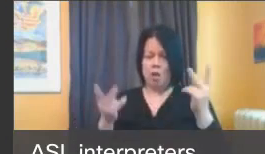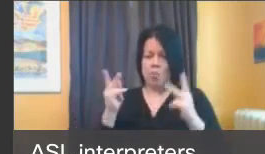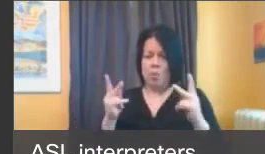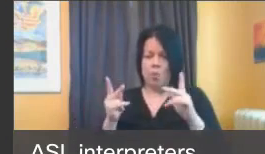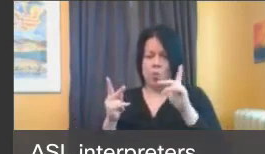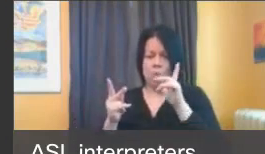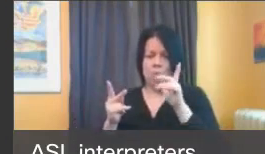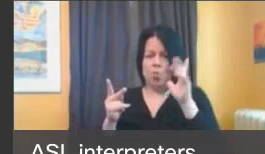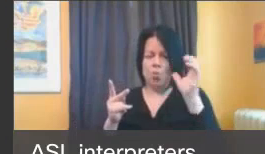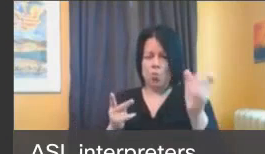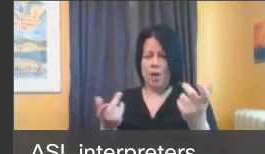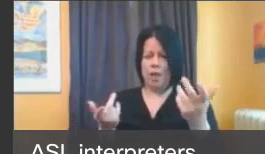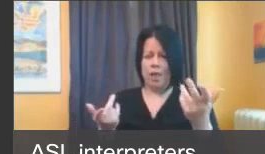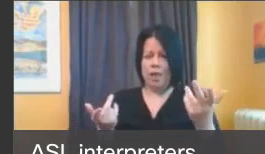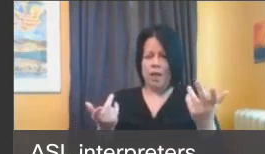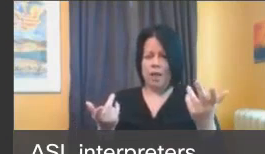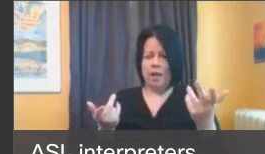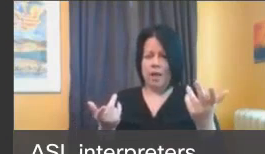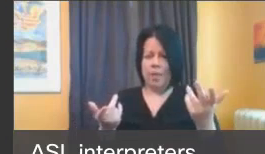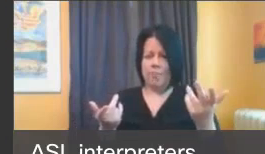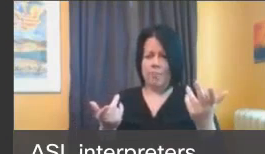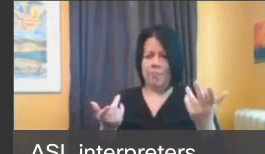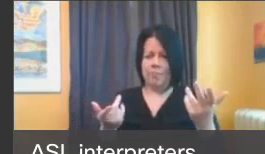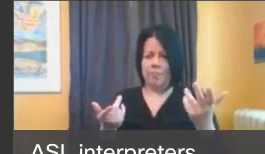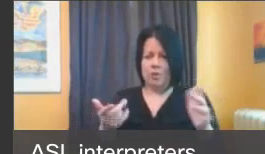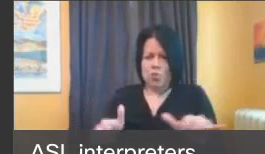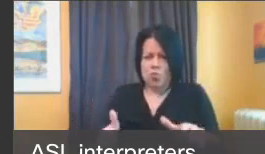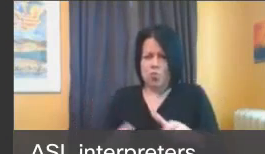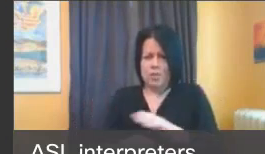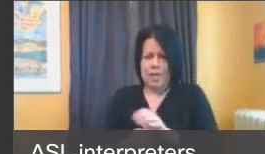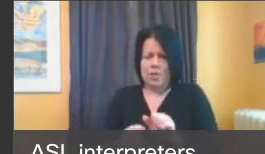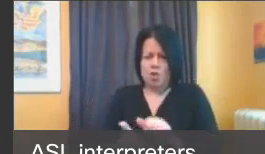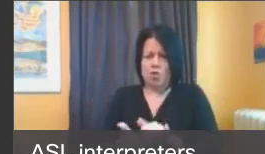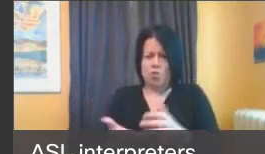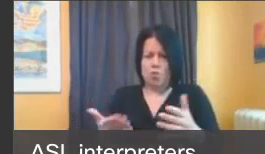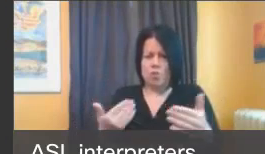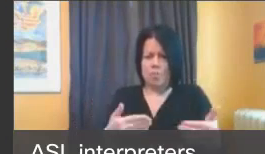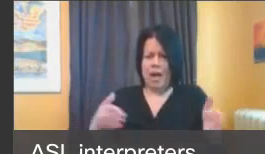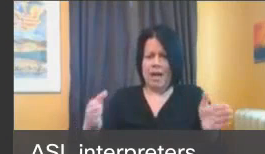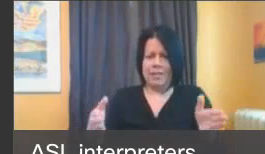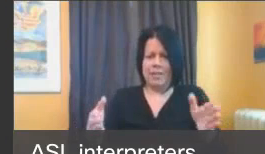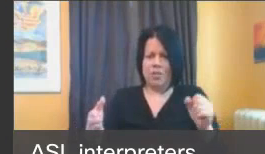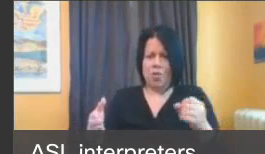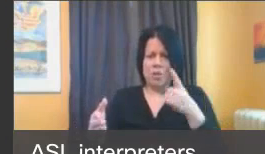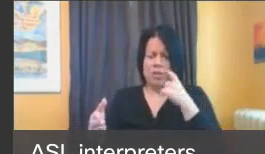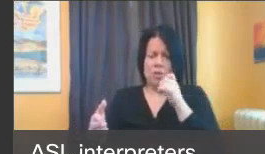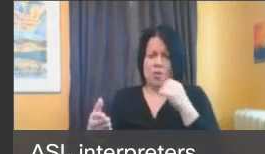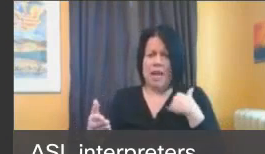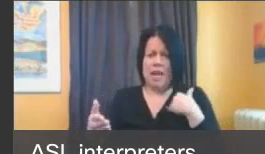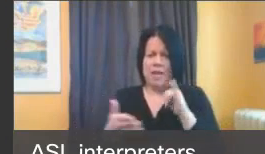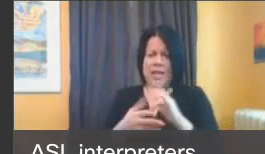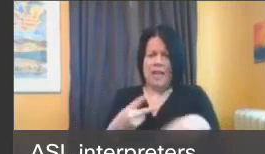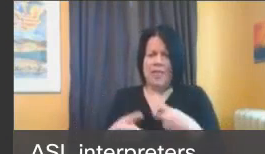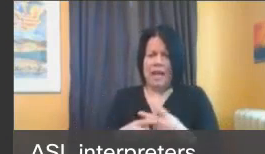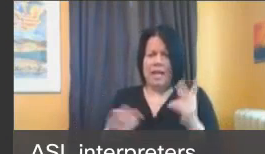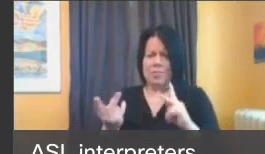violently confront somebody who wanted to do damage to our drop boxes. So since we don't have those type of people there,